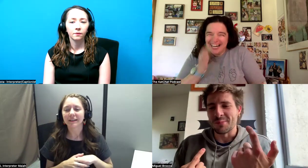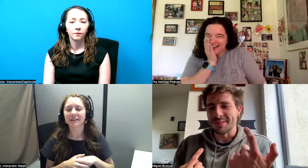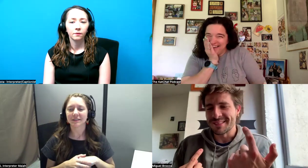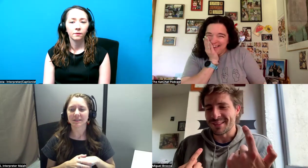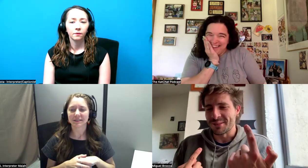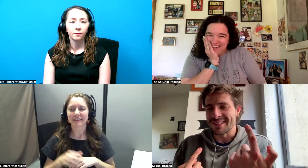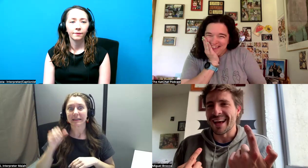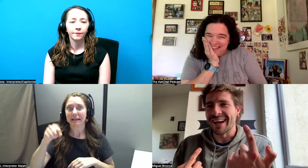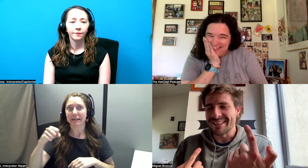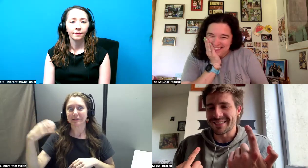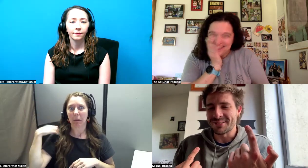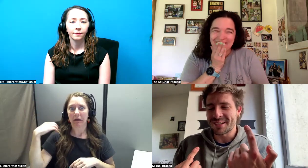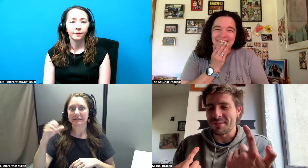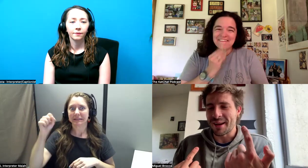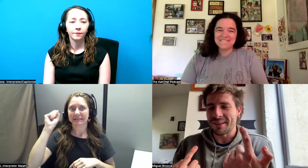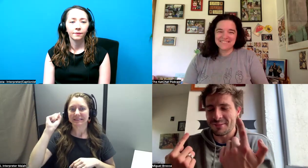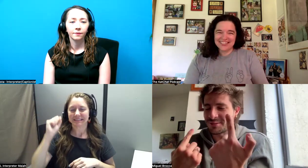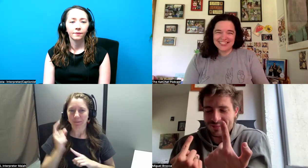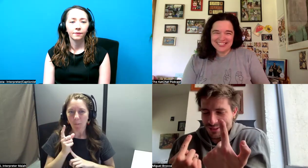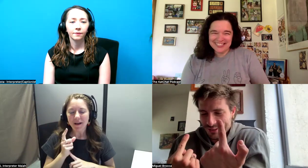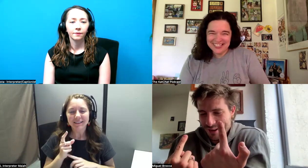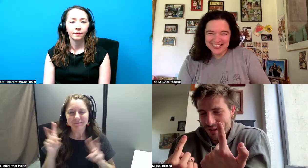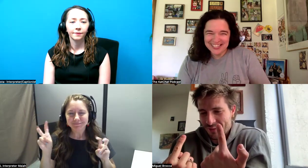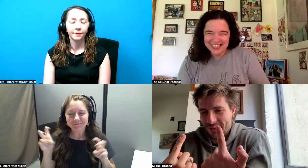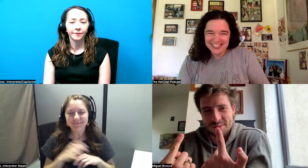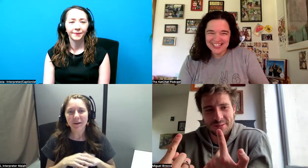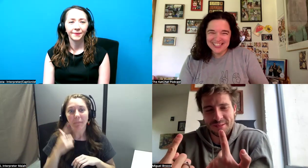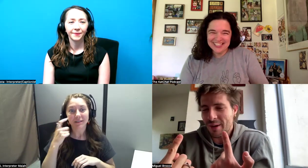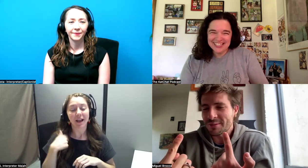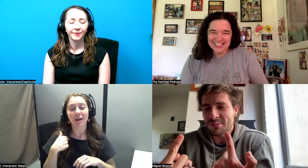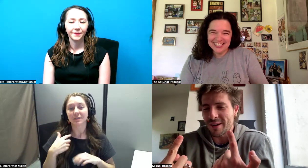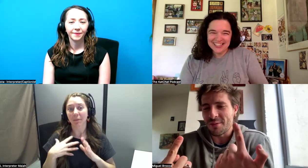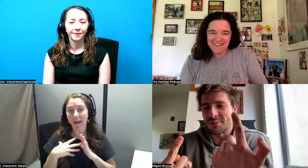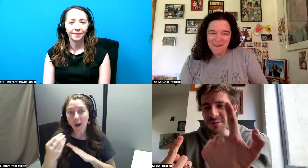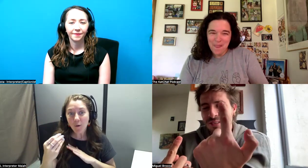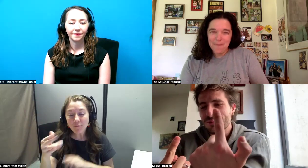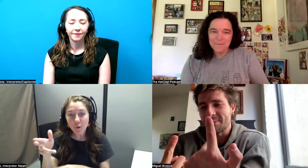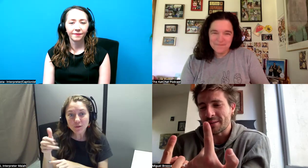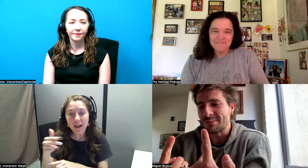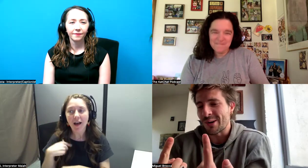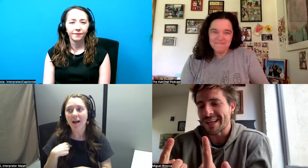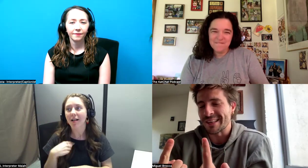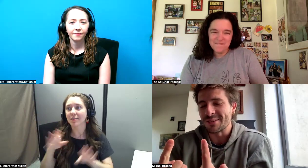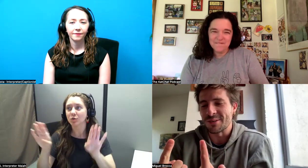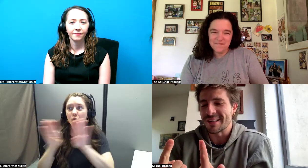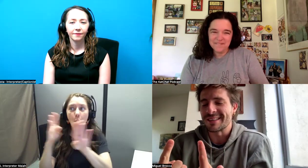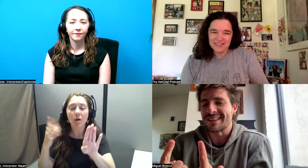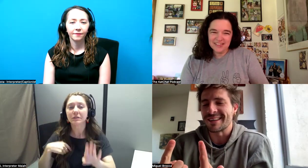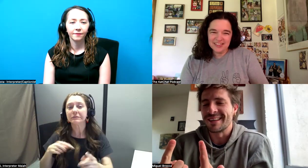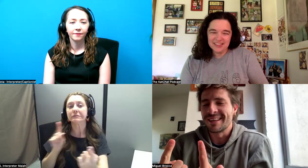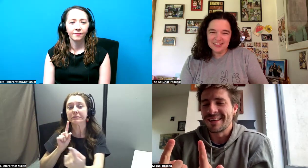boss moments, you know. Yeah, because I was just coming out of the hotel, was about to walk out the door, and she was about to walk in the